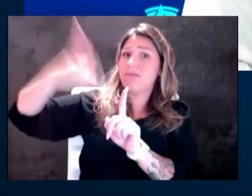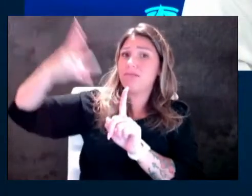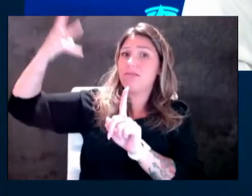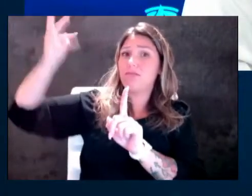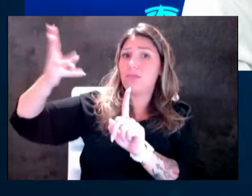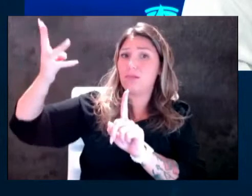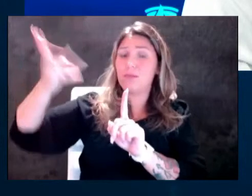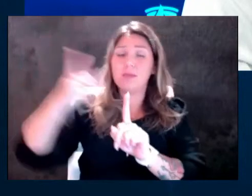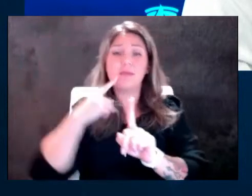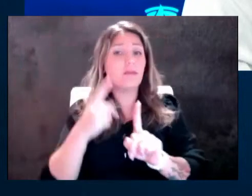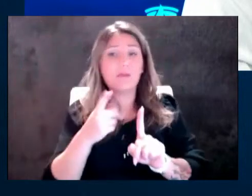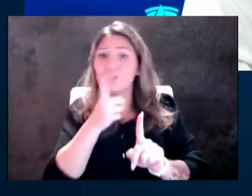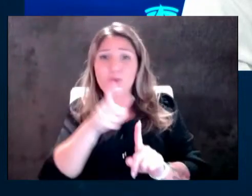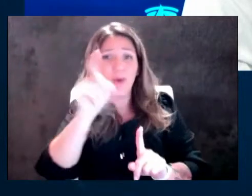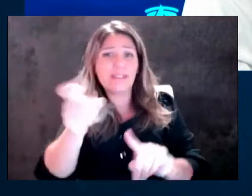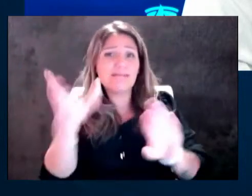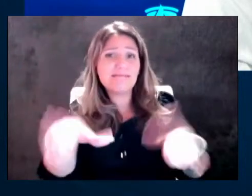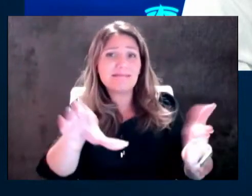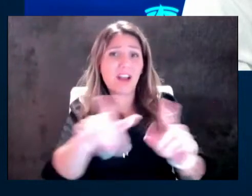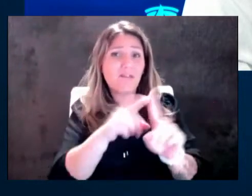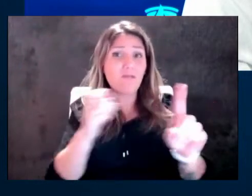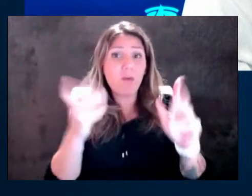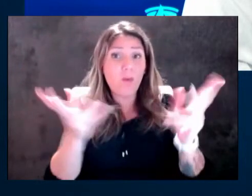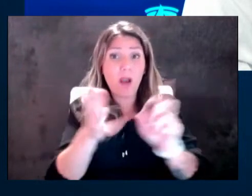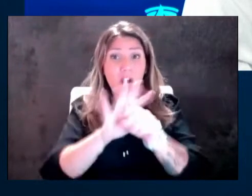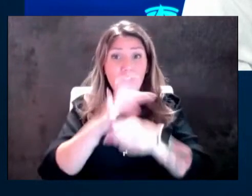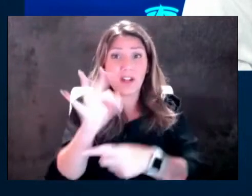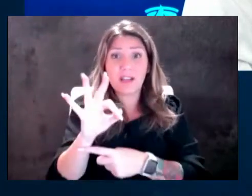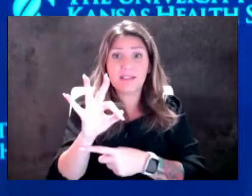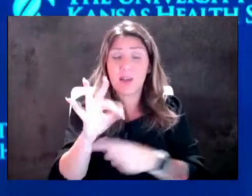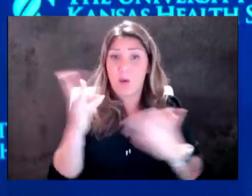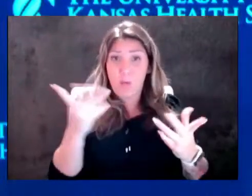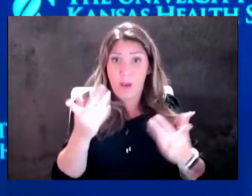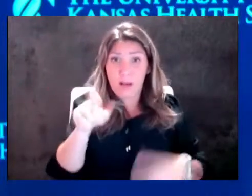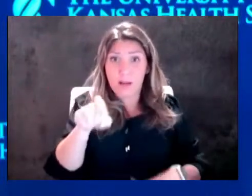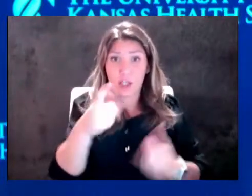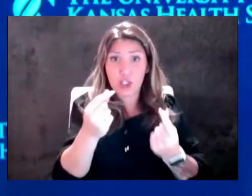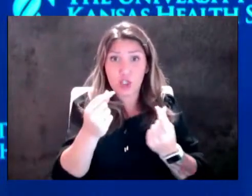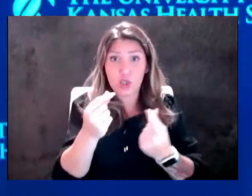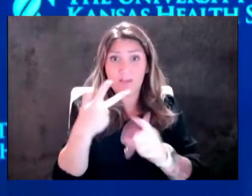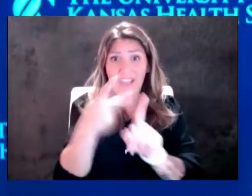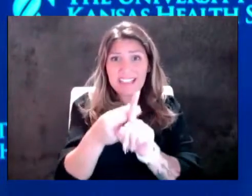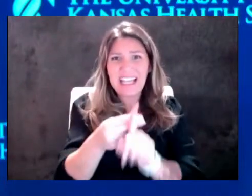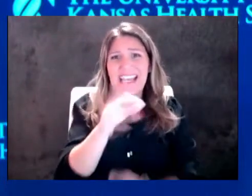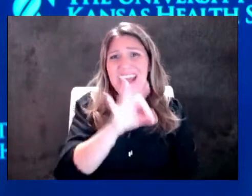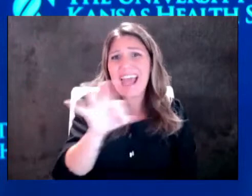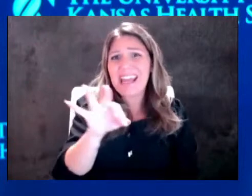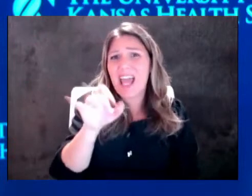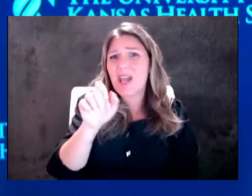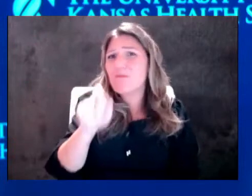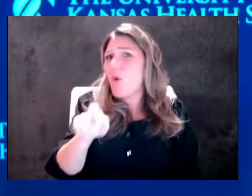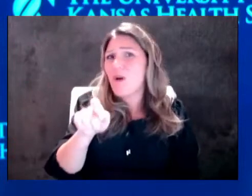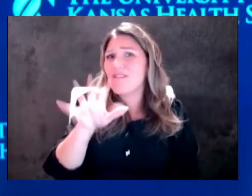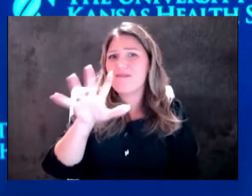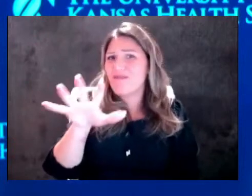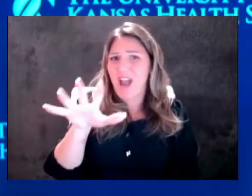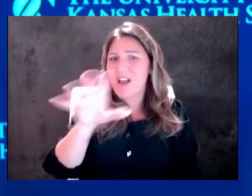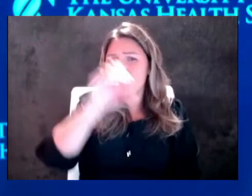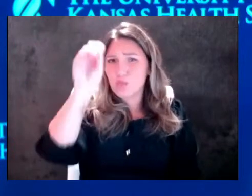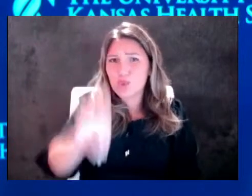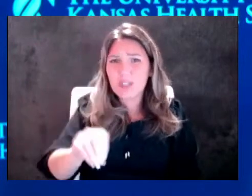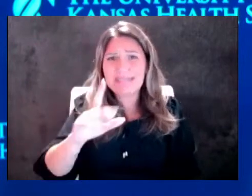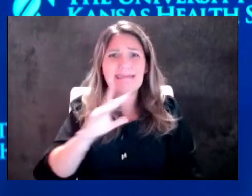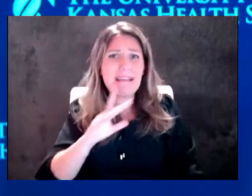die from COVID-19. All you have to do is get a vaccine, and it's like a 99.5% chance of not dying from dying